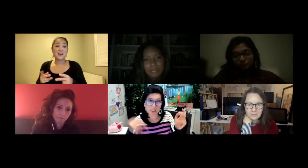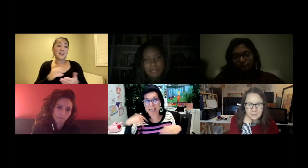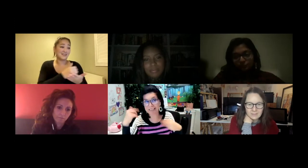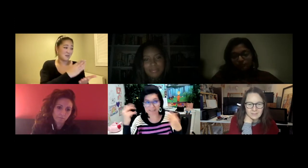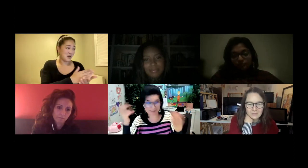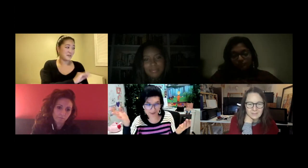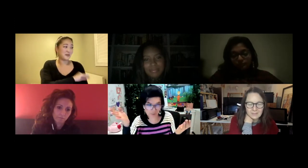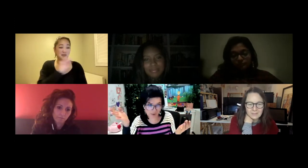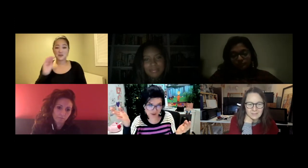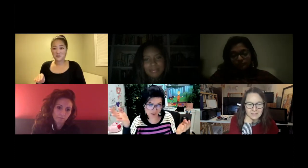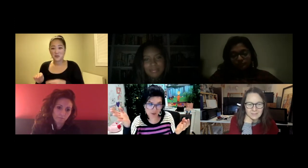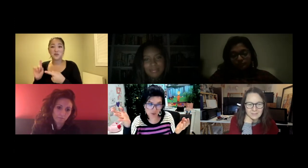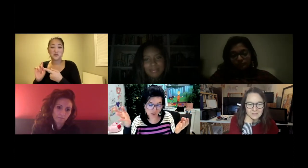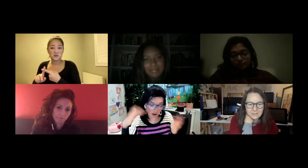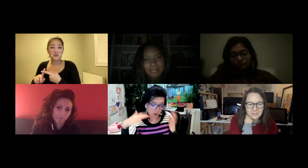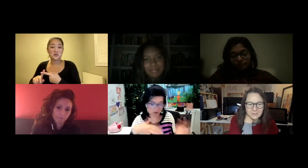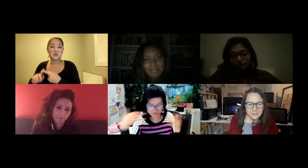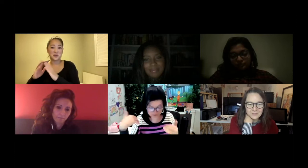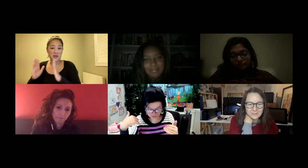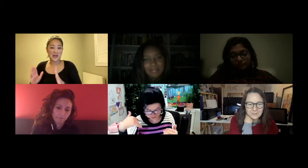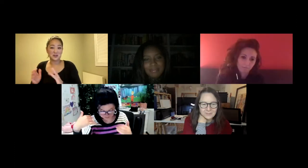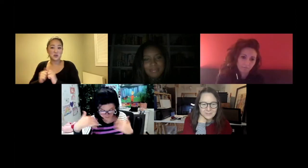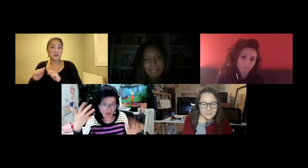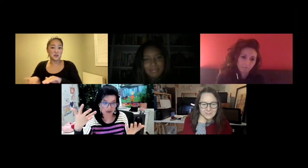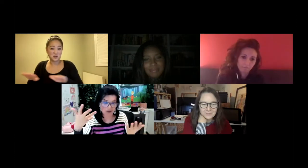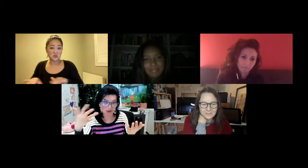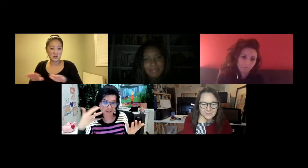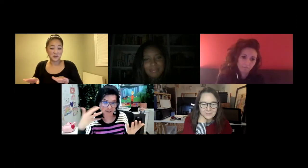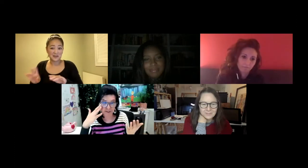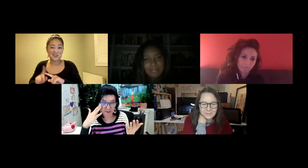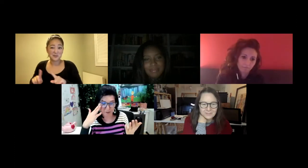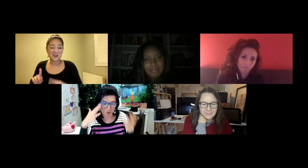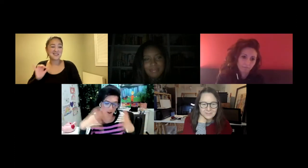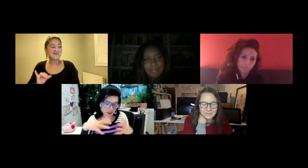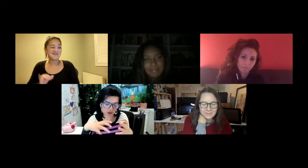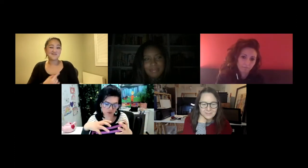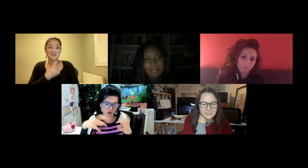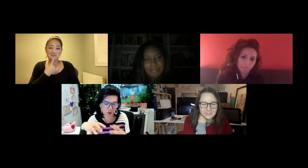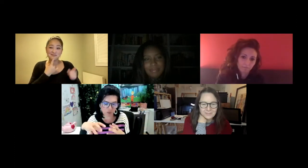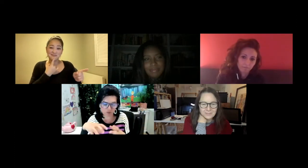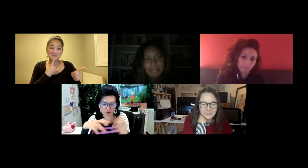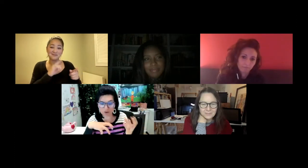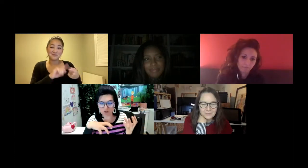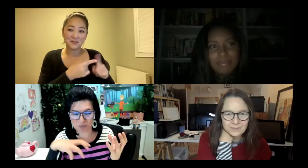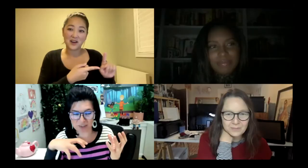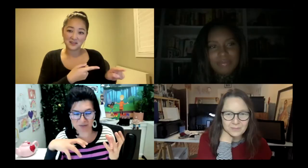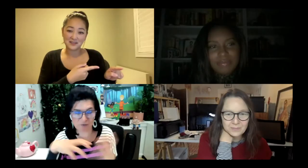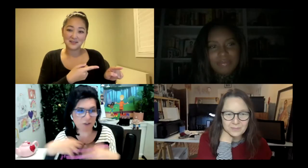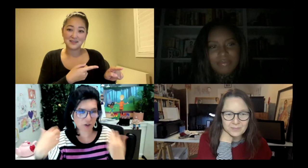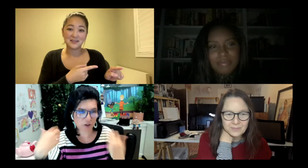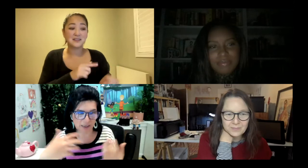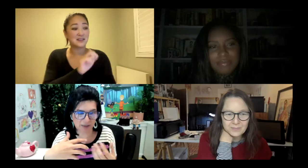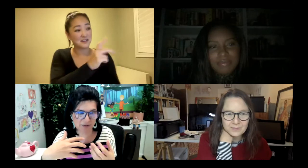pool, and he's excited about the swimming pool, but then he's going to miss his friends. So the location of the home for Luke